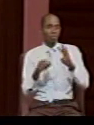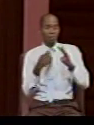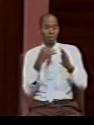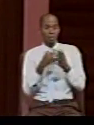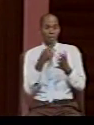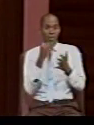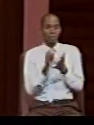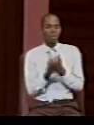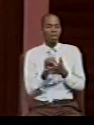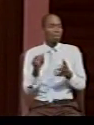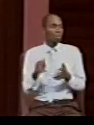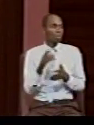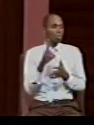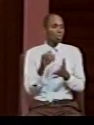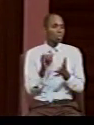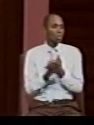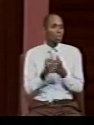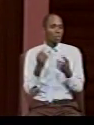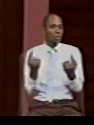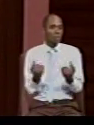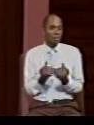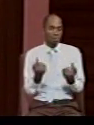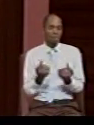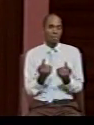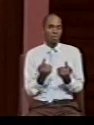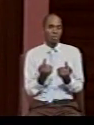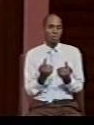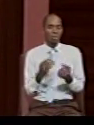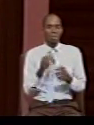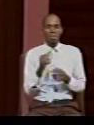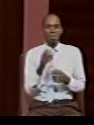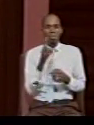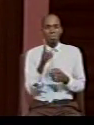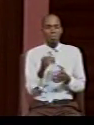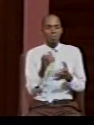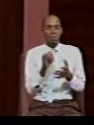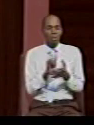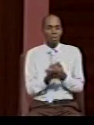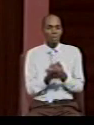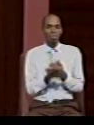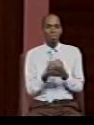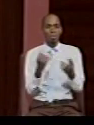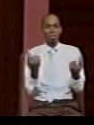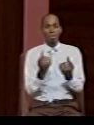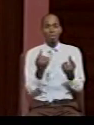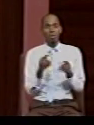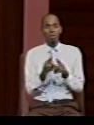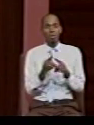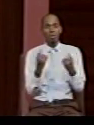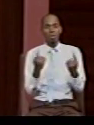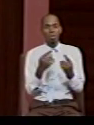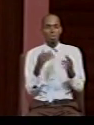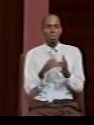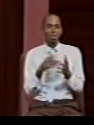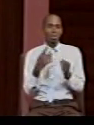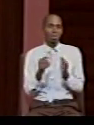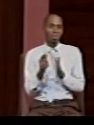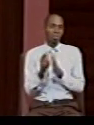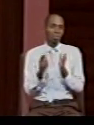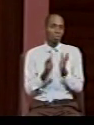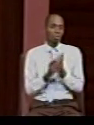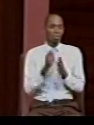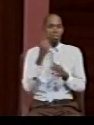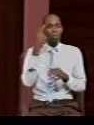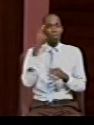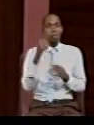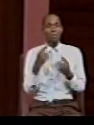whosoever committed sin transgresses also the law. For sin